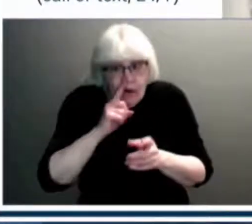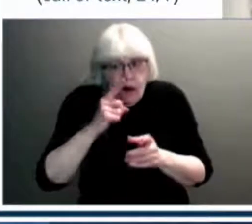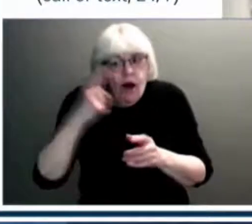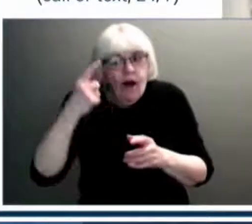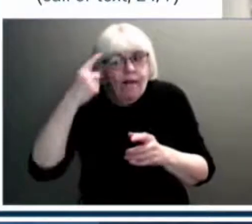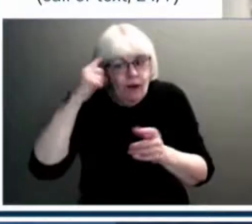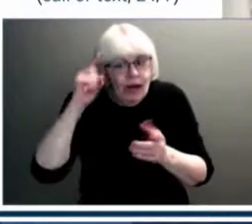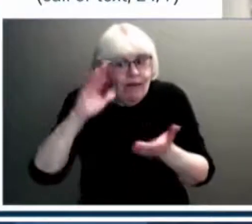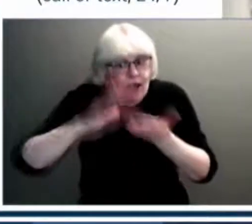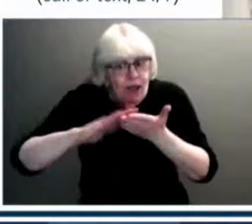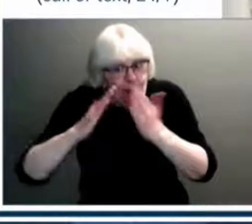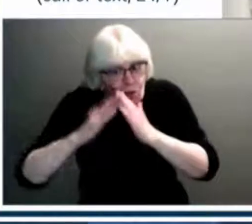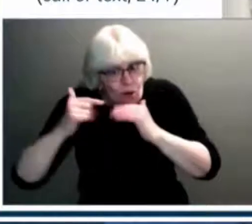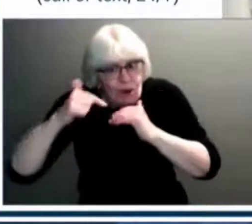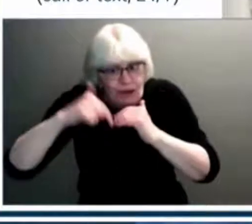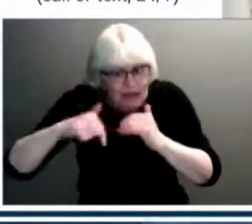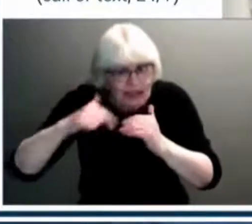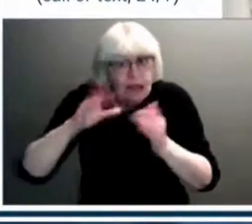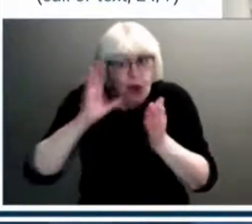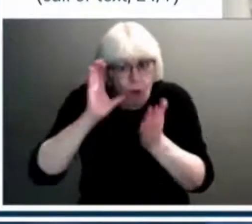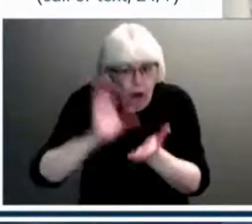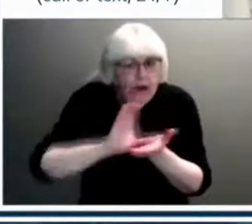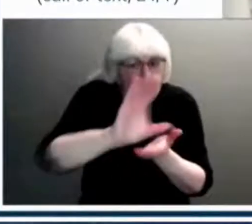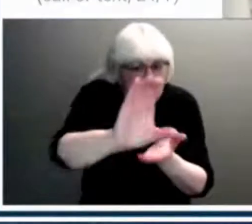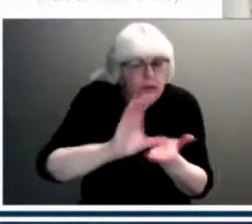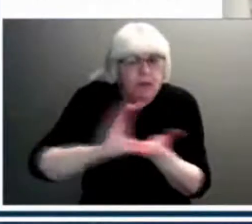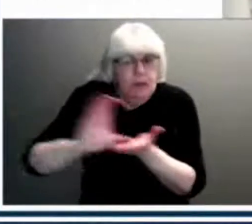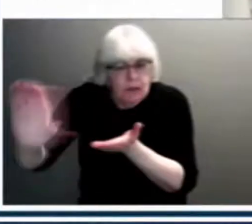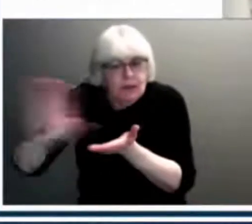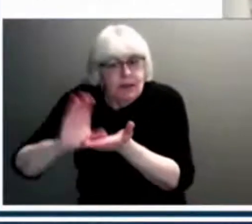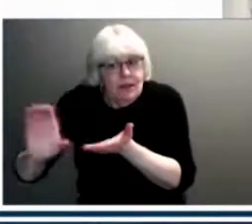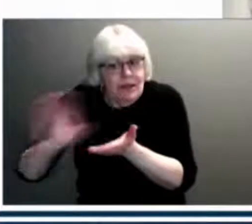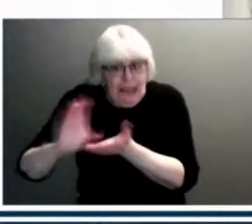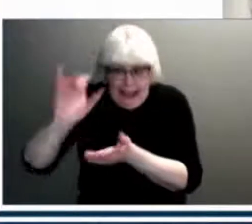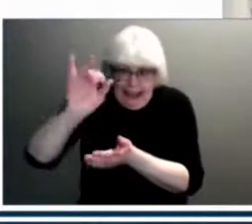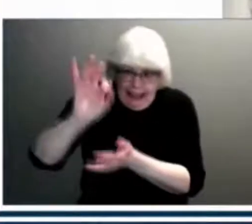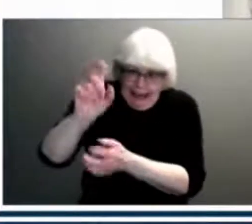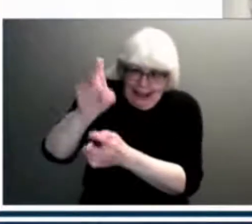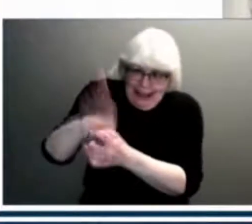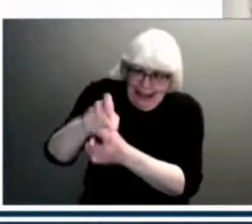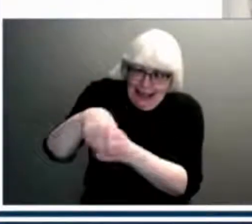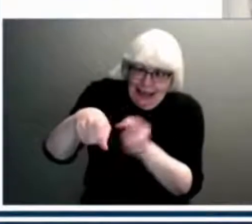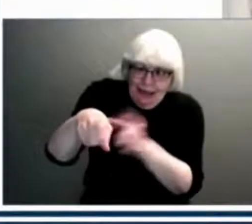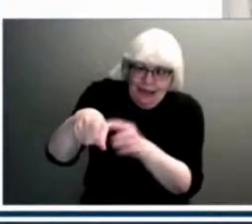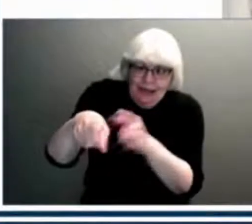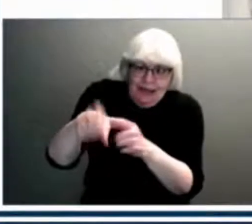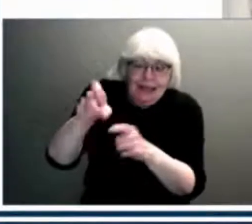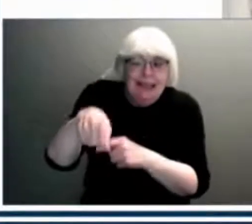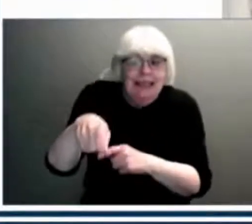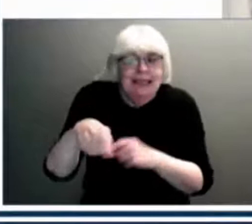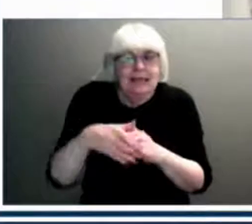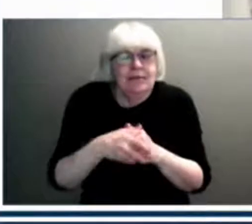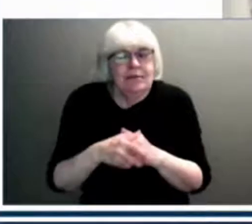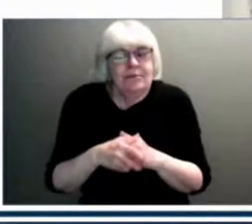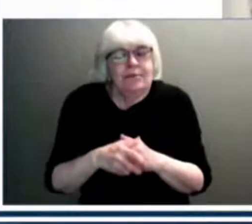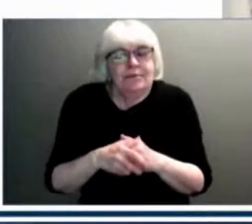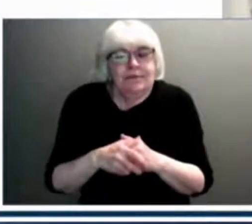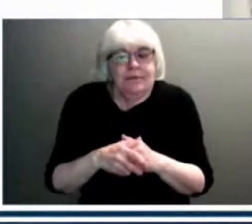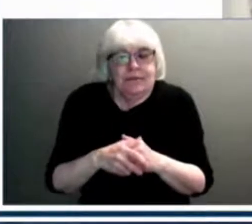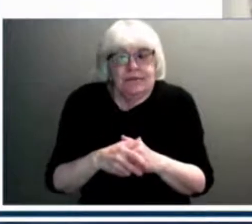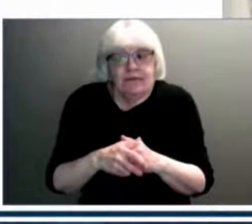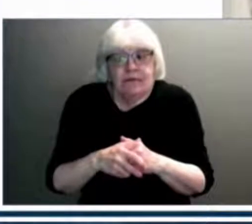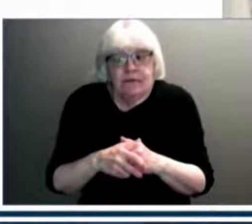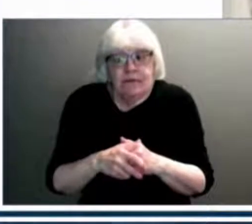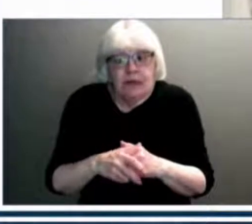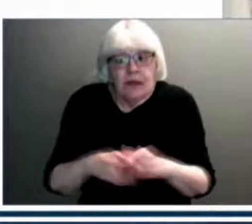they are accessible. So we will continue to do that, but we will also make sure the tests are available in schools.